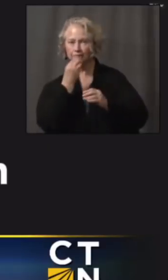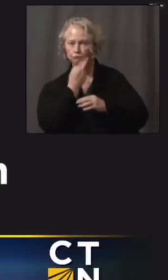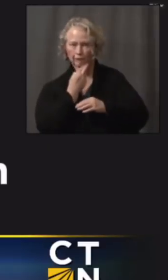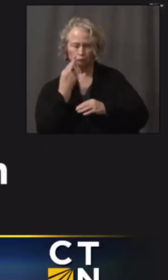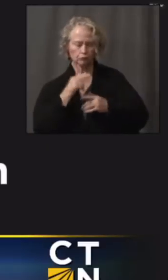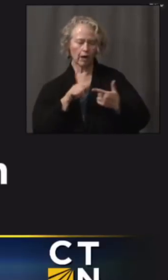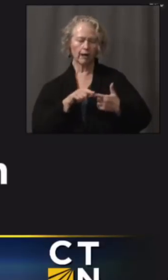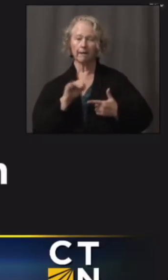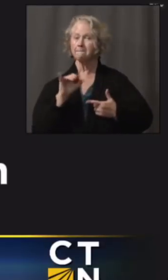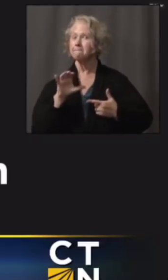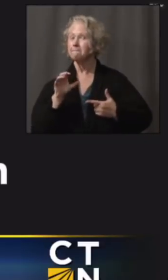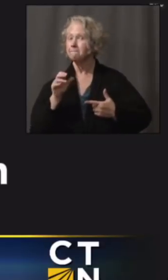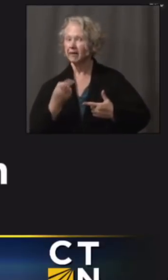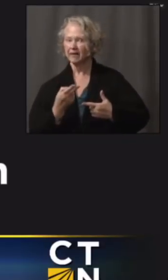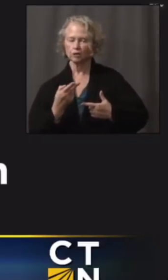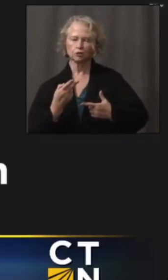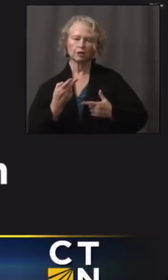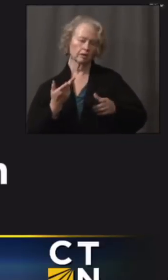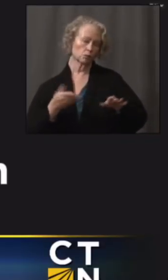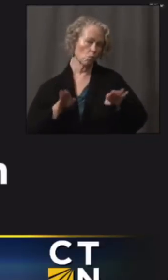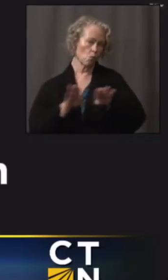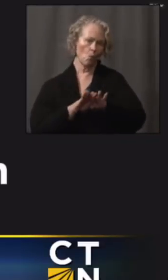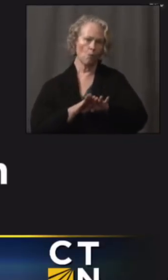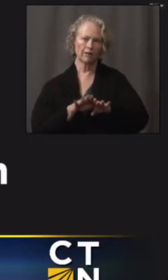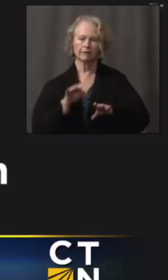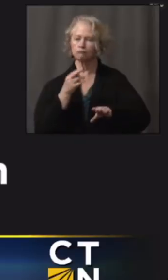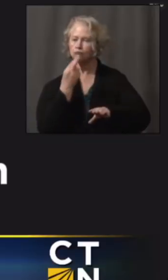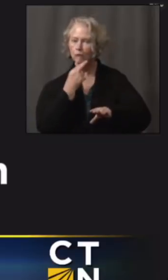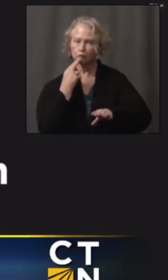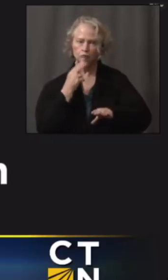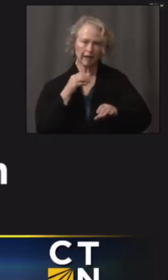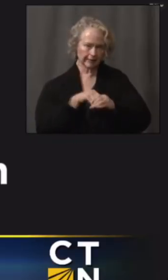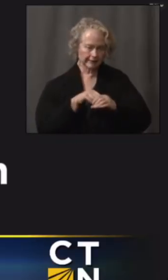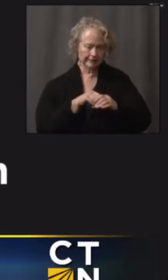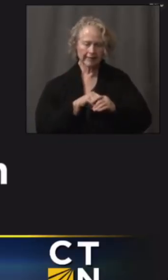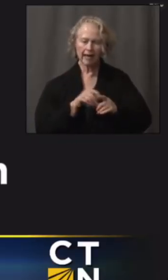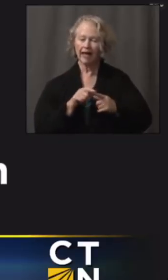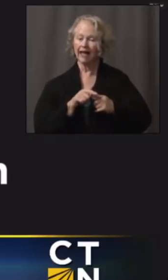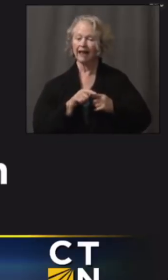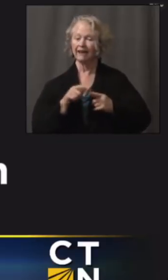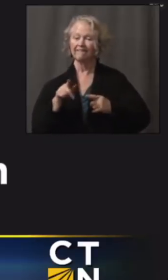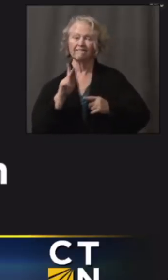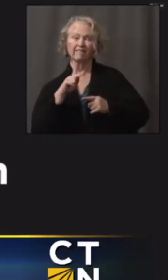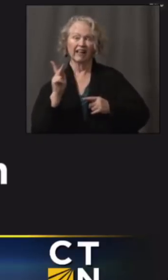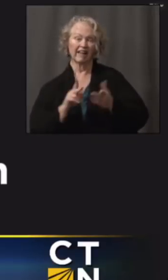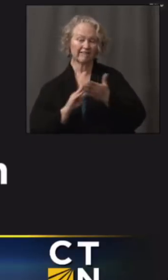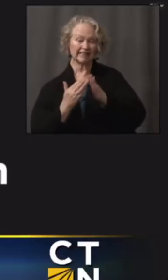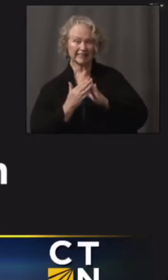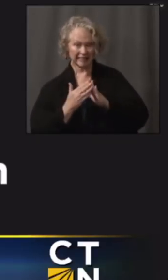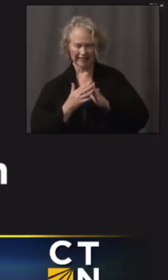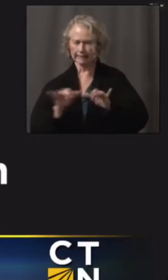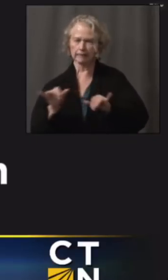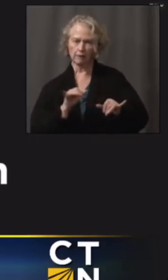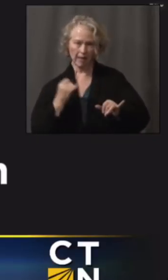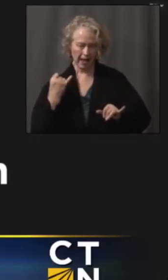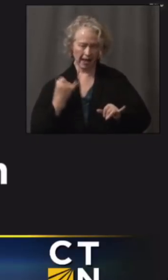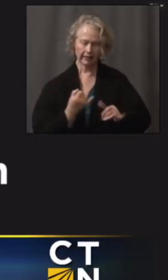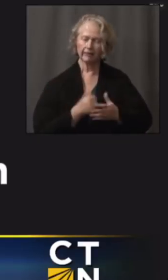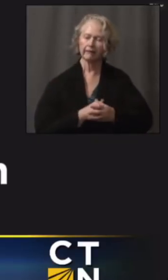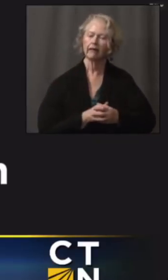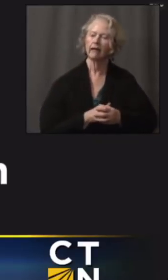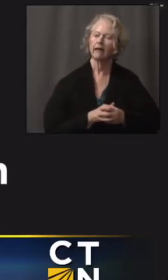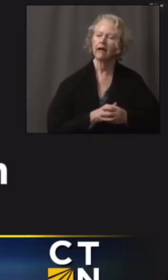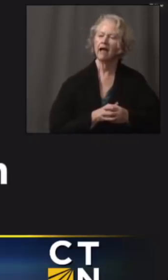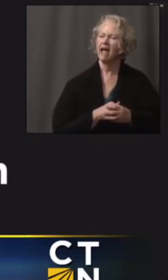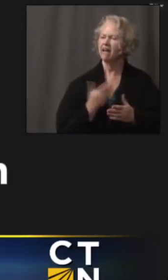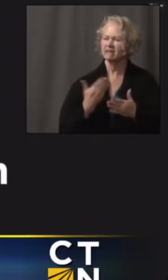is closing down indoor dining. The city of Philadelphia is taking steps along those lines. Even